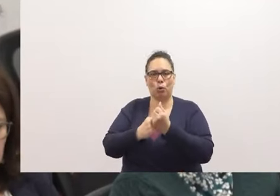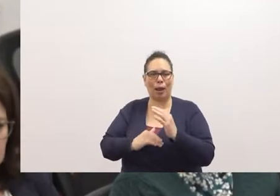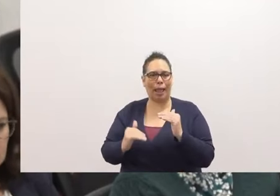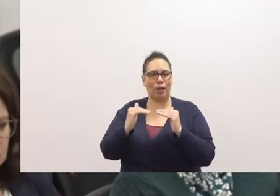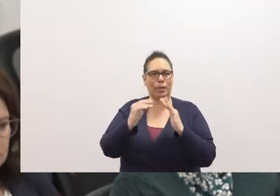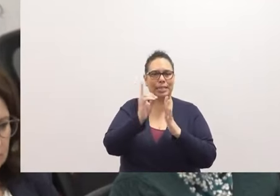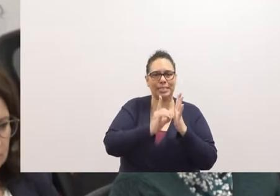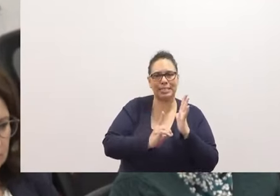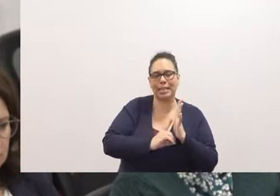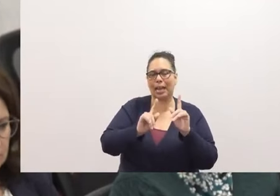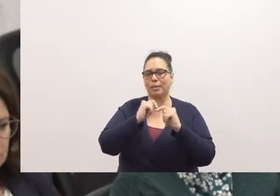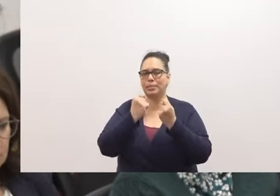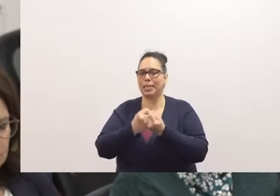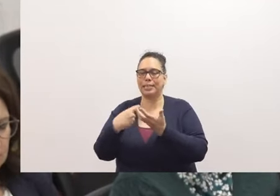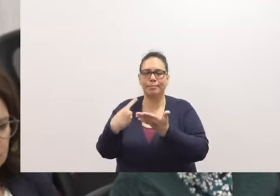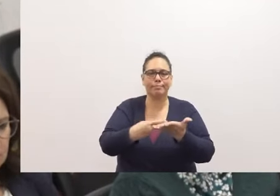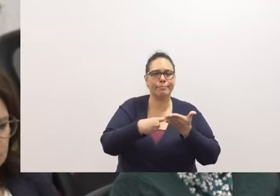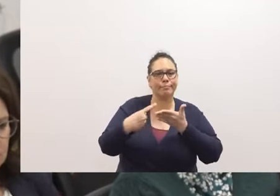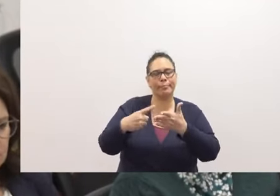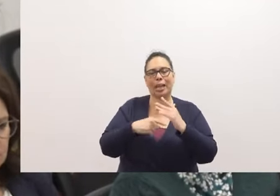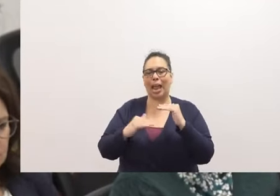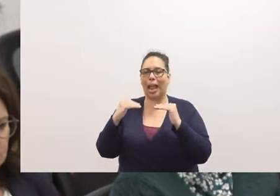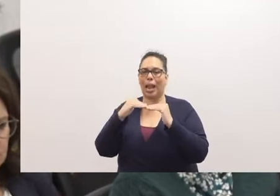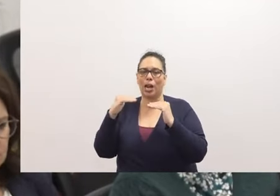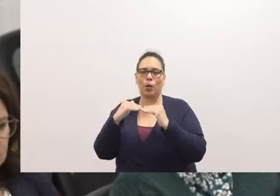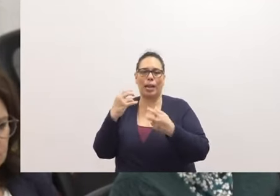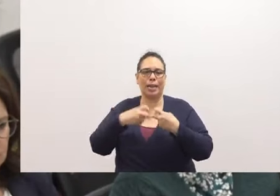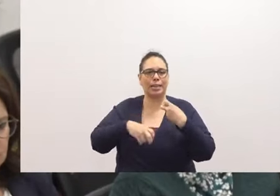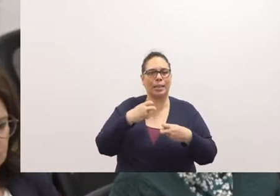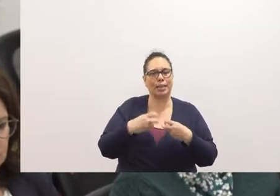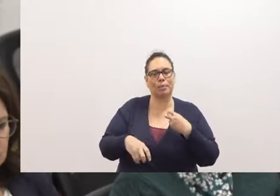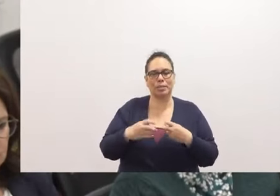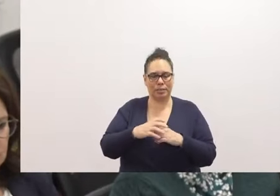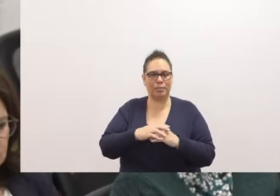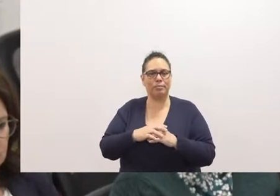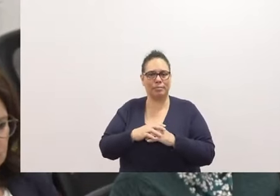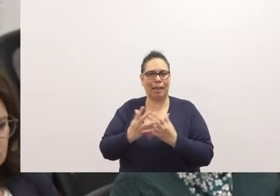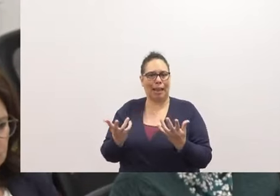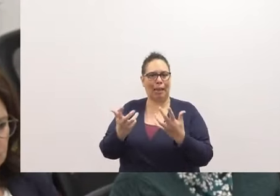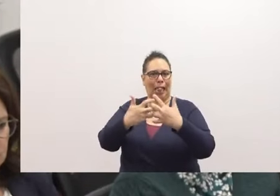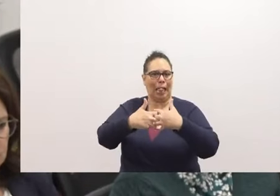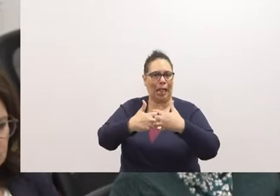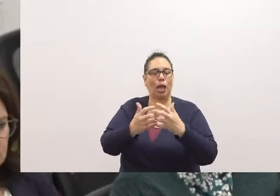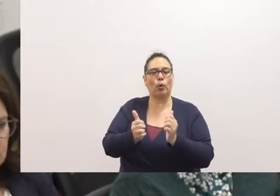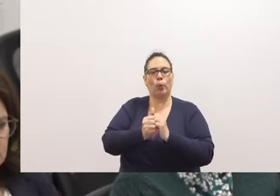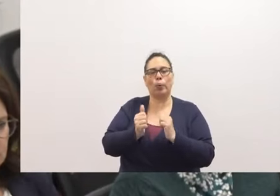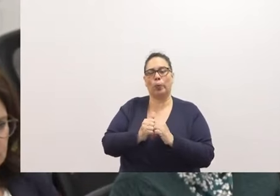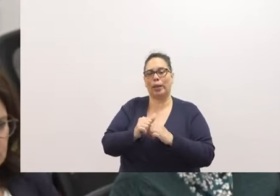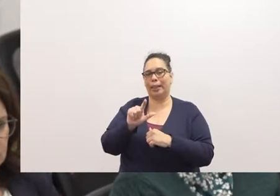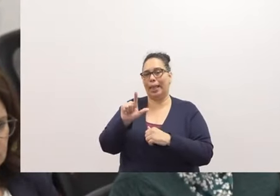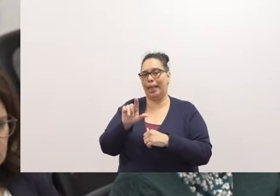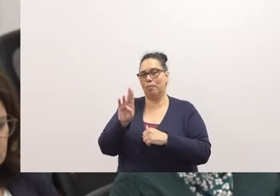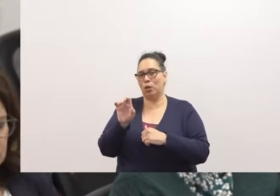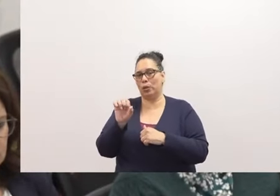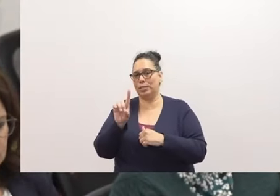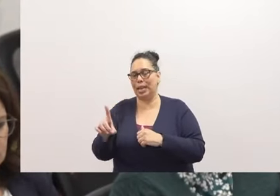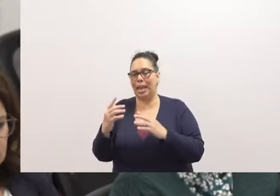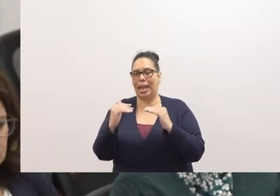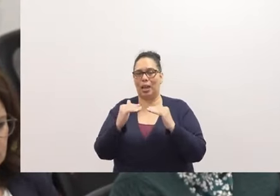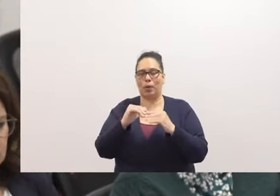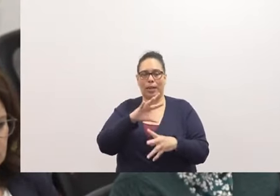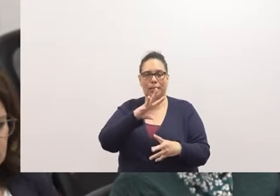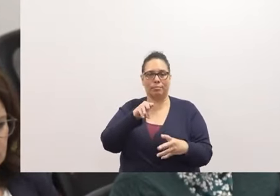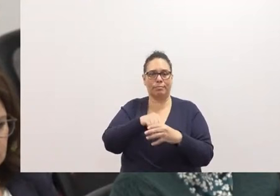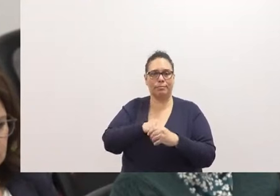design teams in addressing equity dilemmas and disparities in their schools in alignment with LBUSD's Equity and Inclusion Initiative and Vision